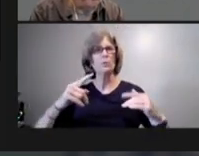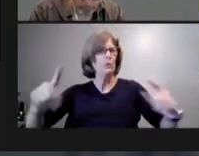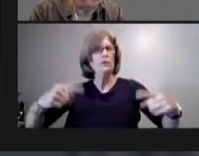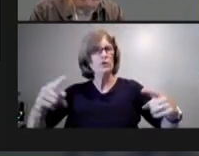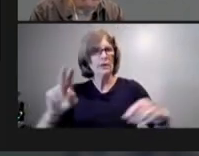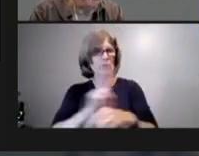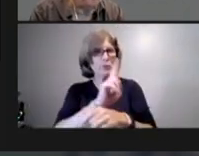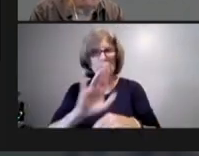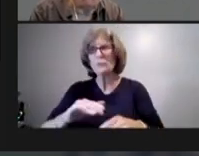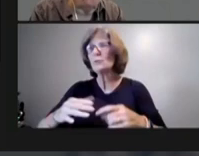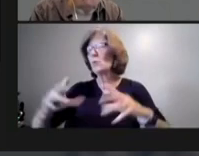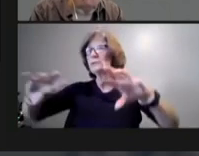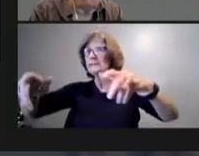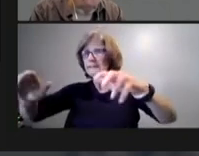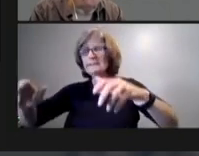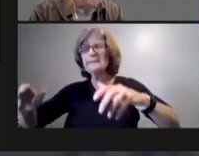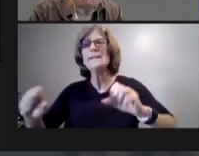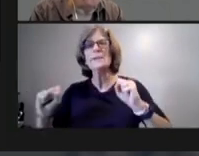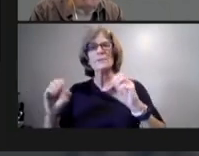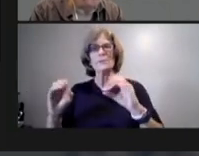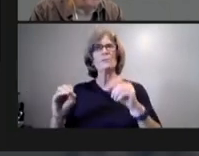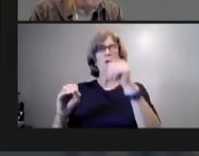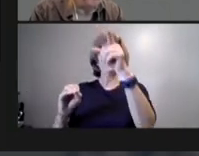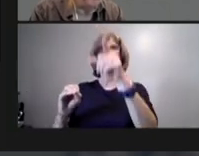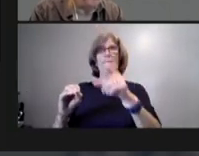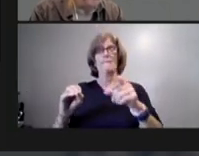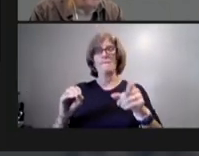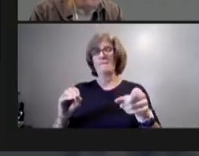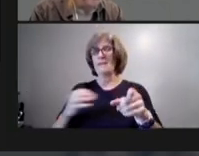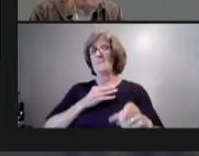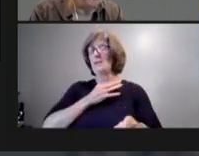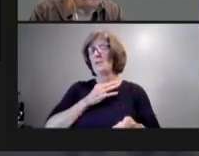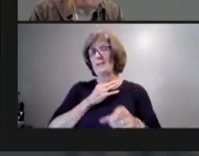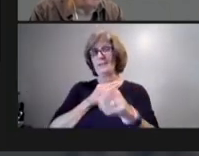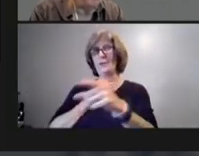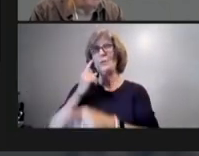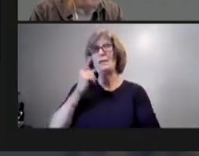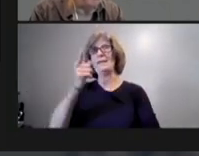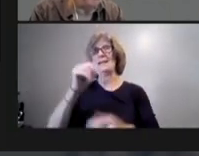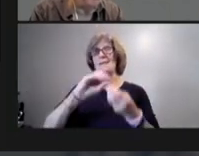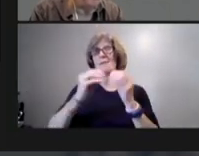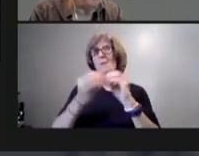by anyone on this concept of if the minimum should be raised?